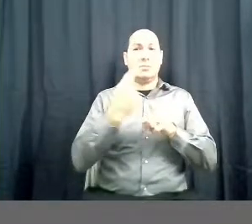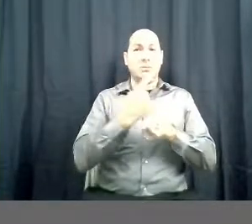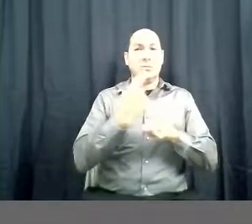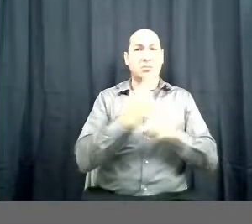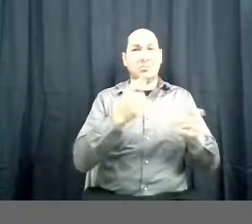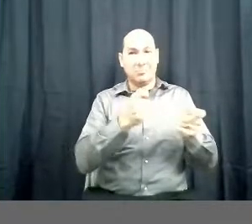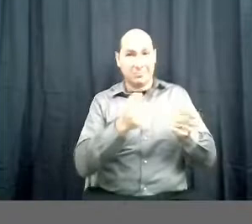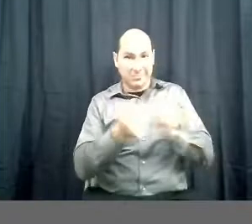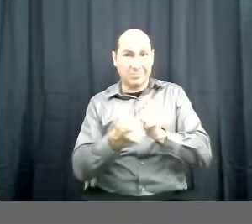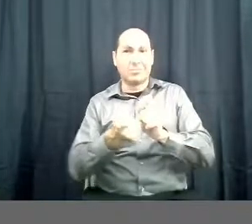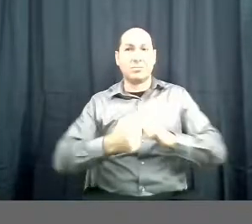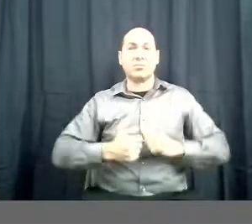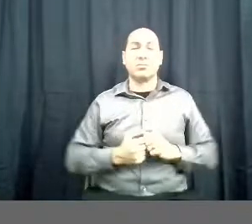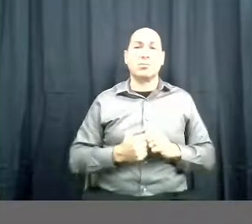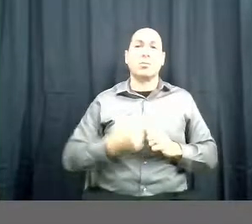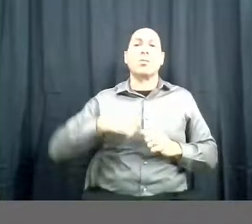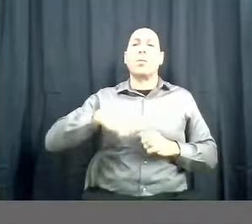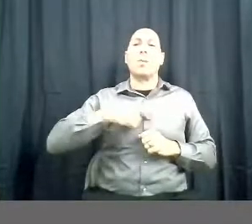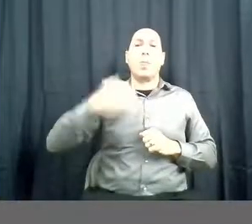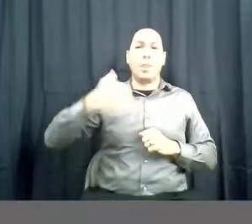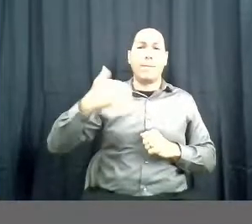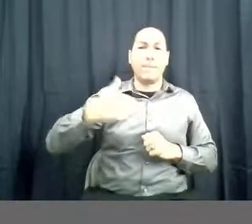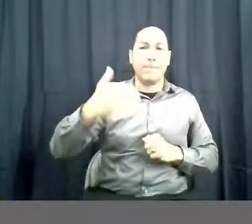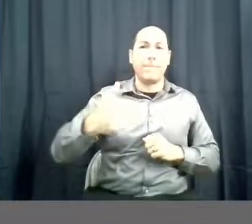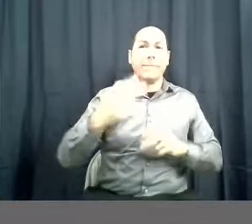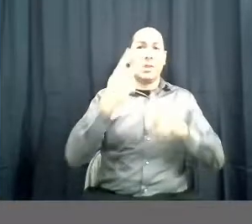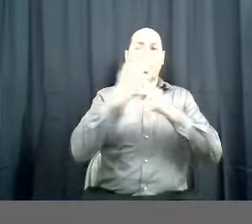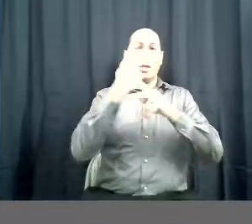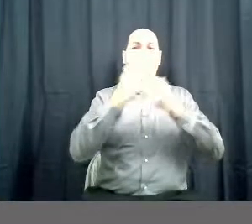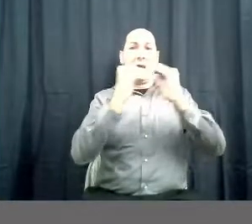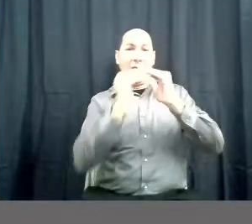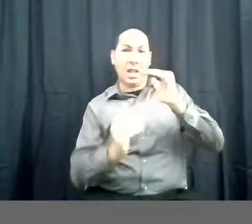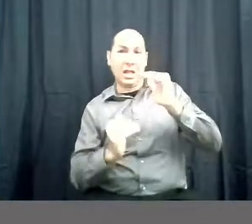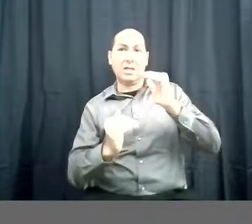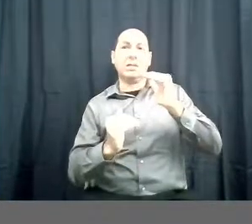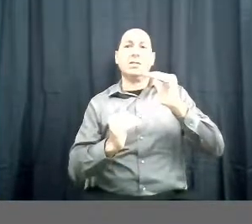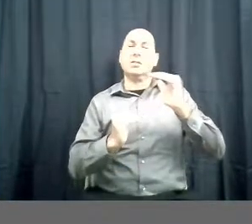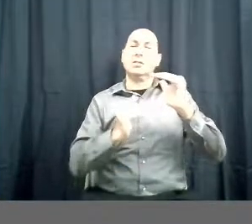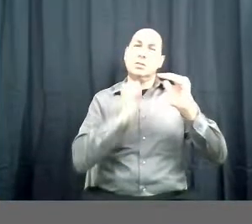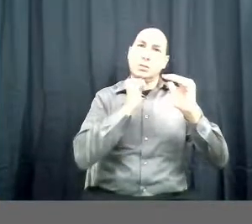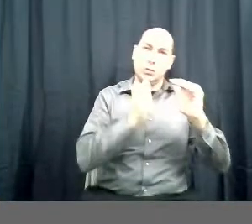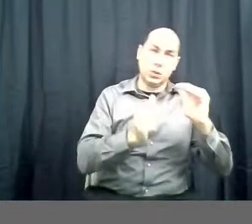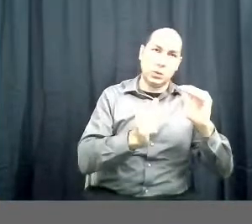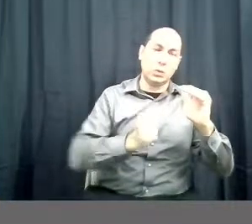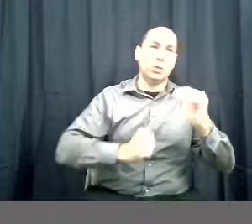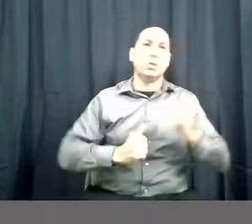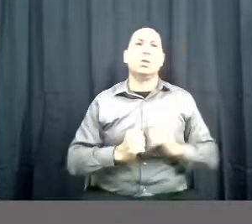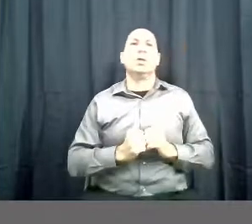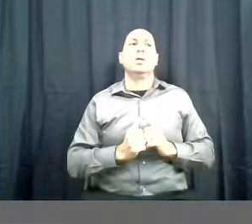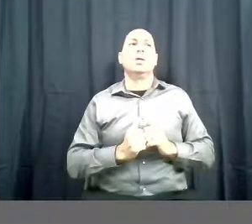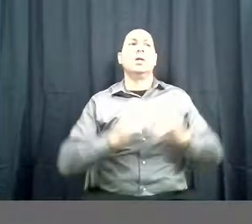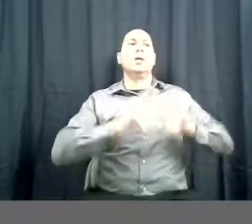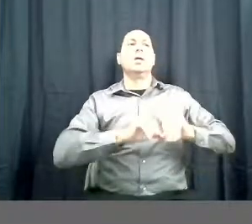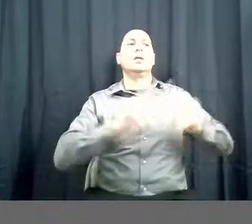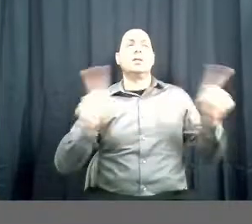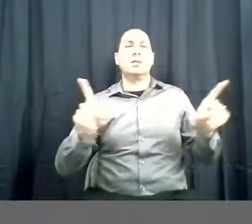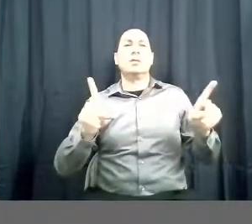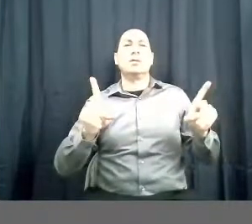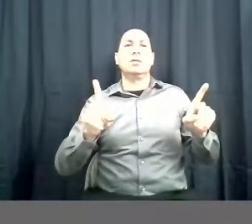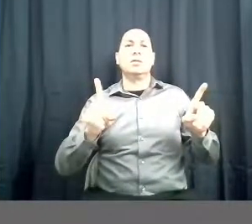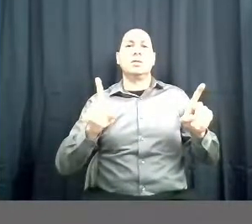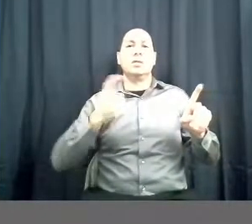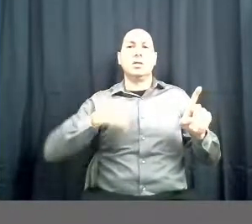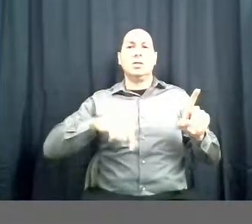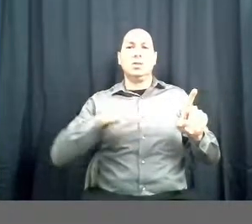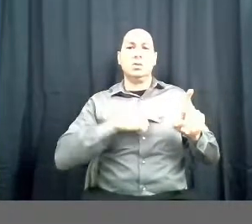that we consistently under forecast, because we don't consistently under forecast. And the difference in the forecasting for a government